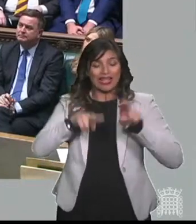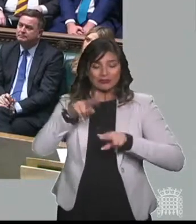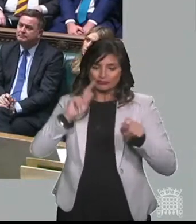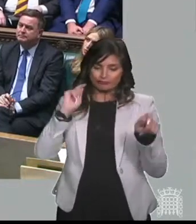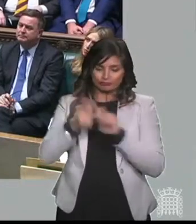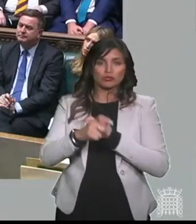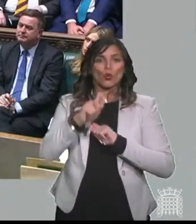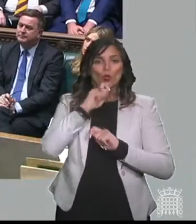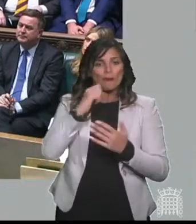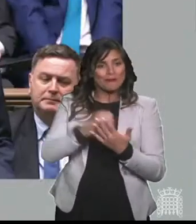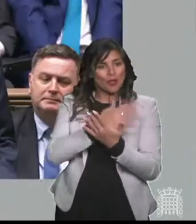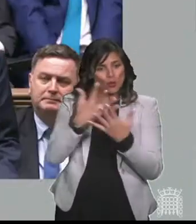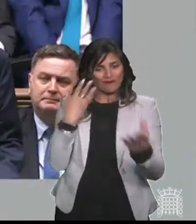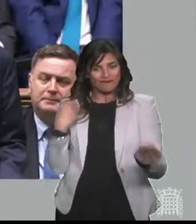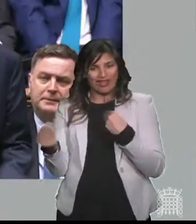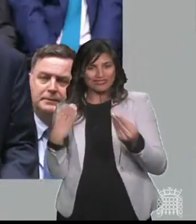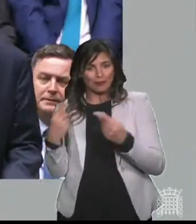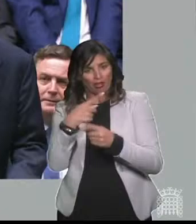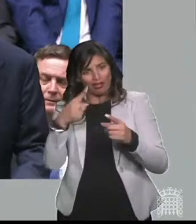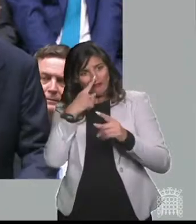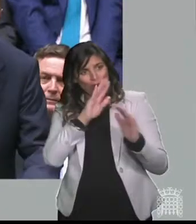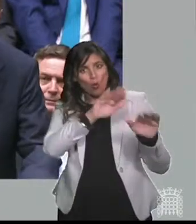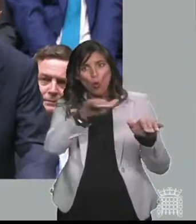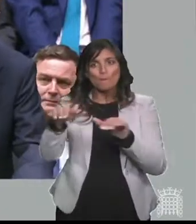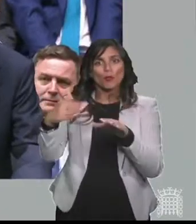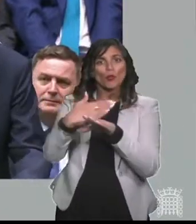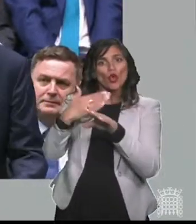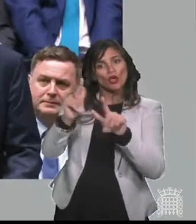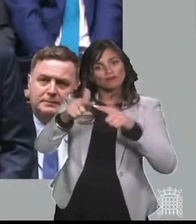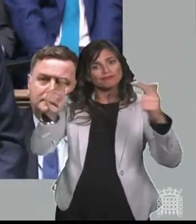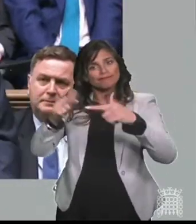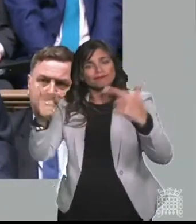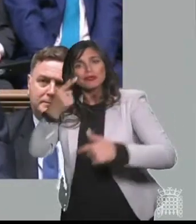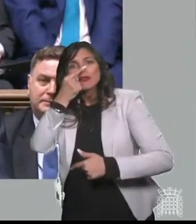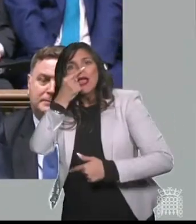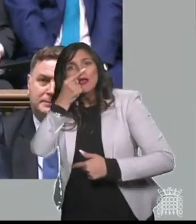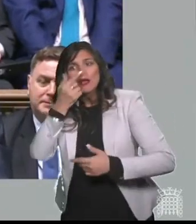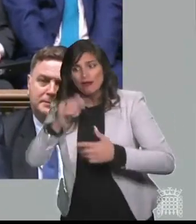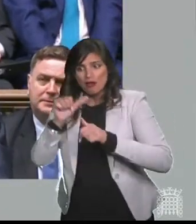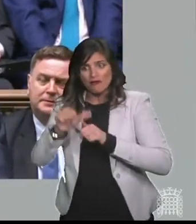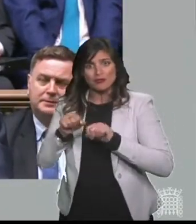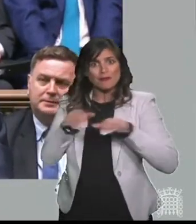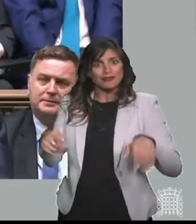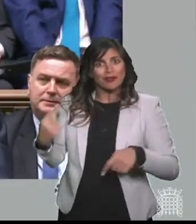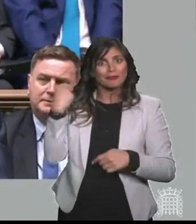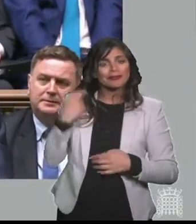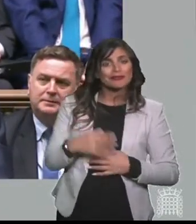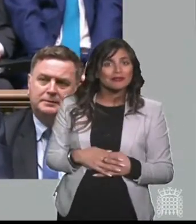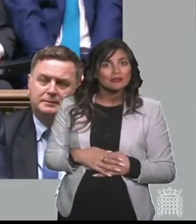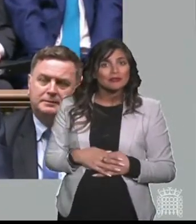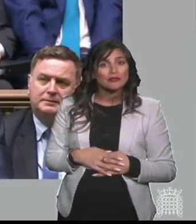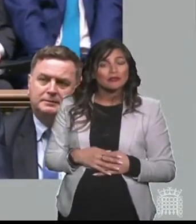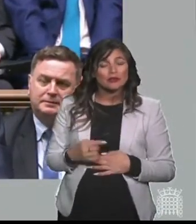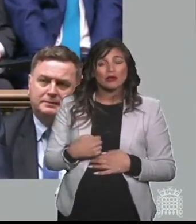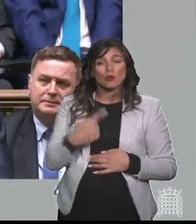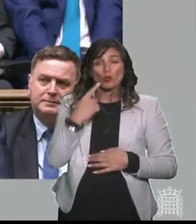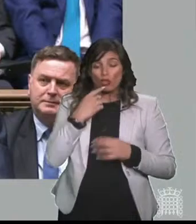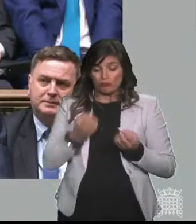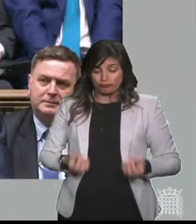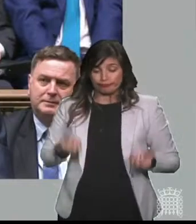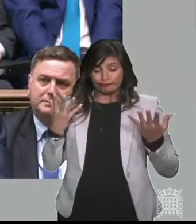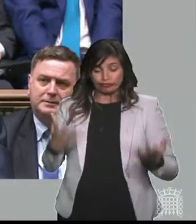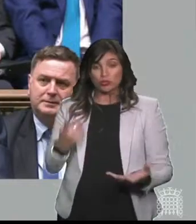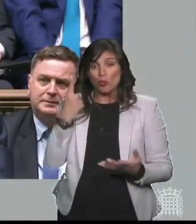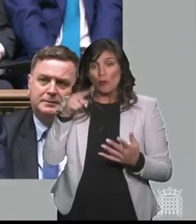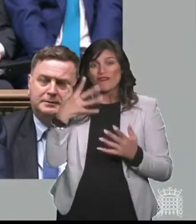working after the pandemic. And we'll spend £1.3 billion over the next 5 years to help nearly 700,000